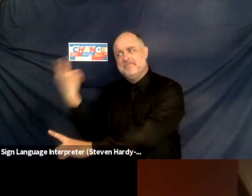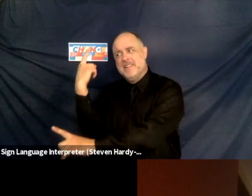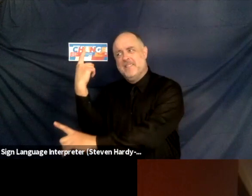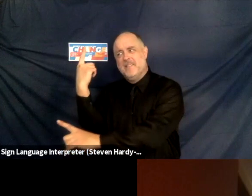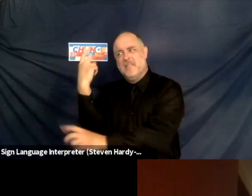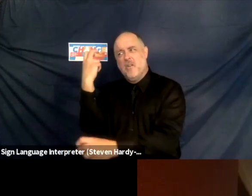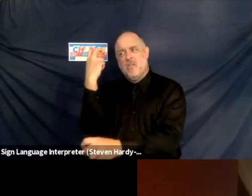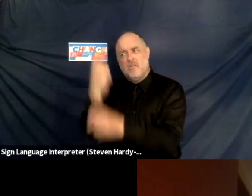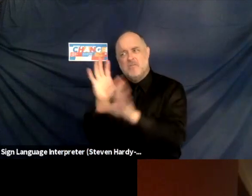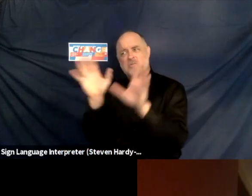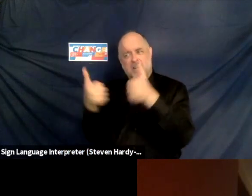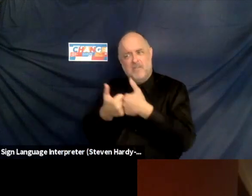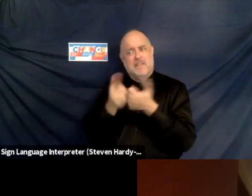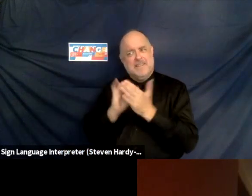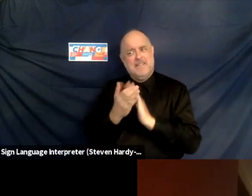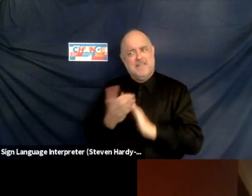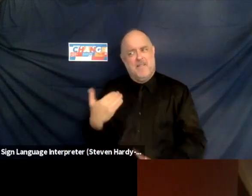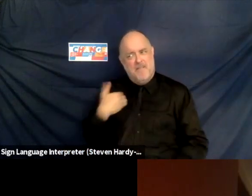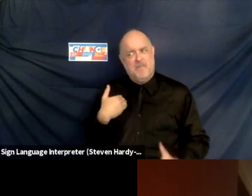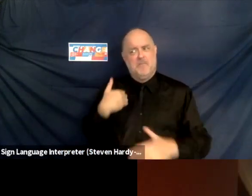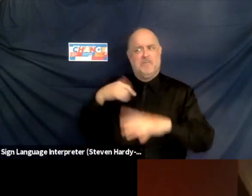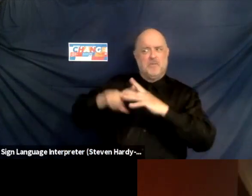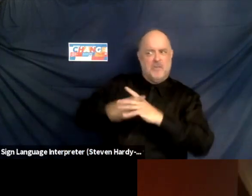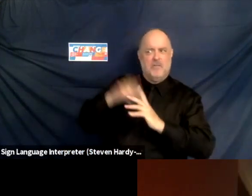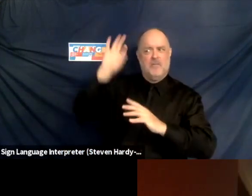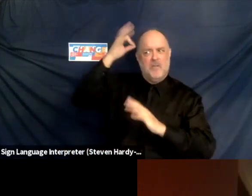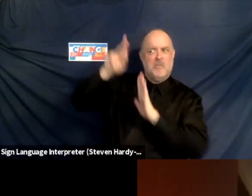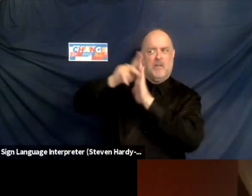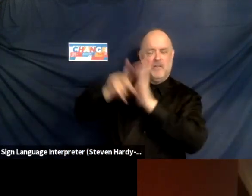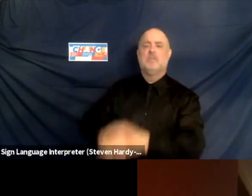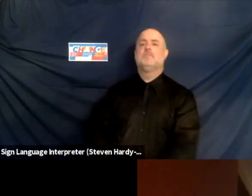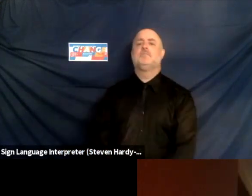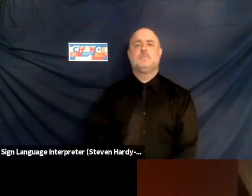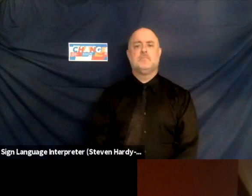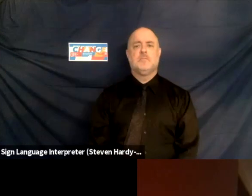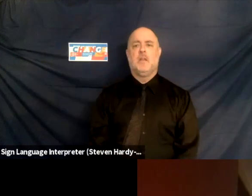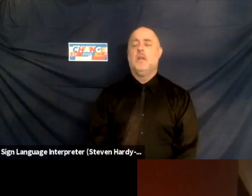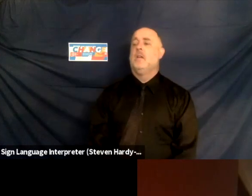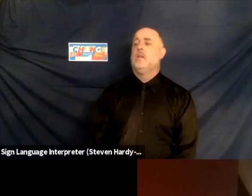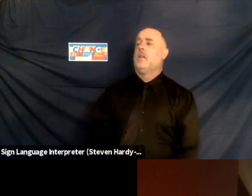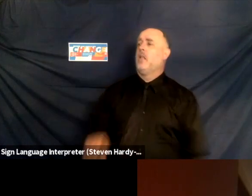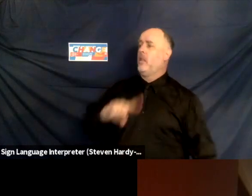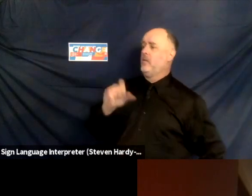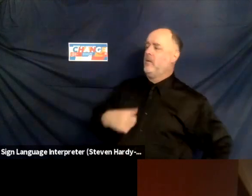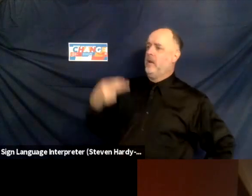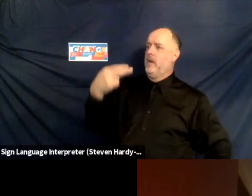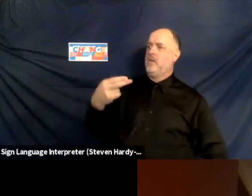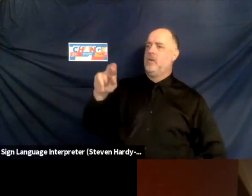policy. So I think having her there will be great. All right, I got another question. HR 463 has